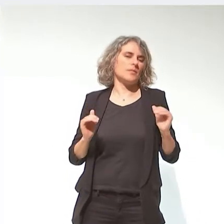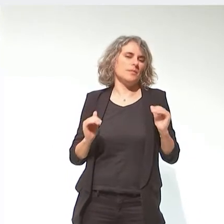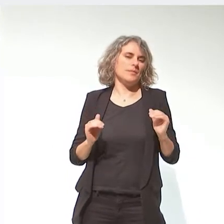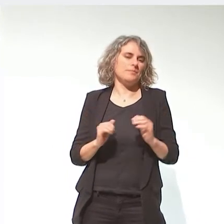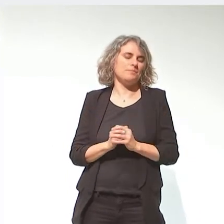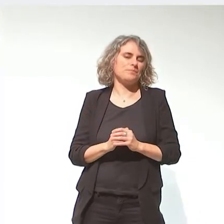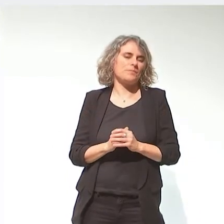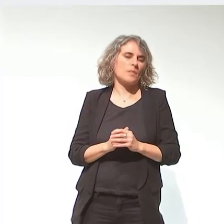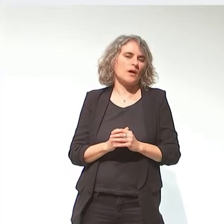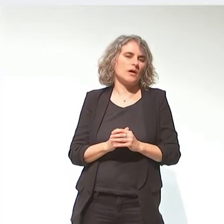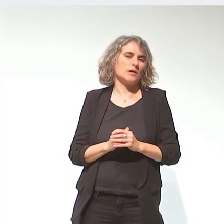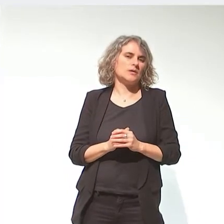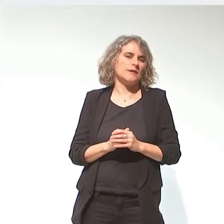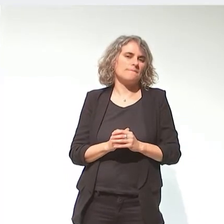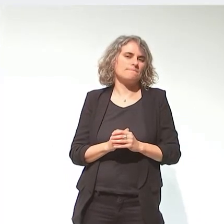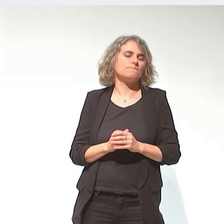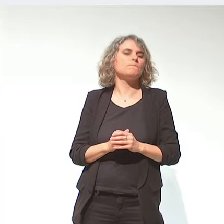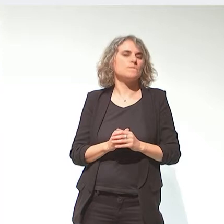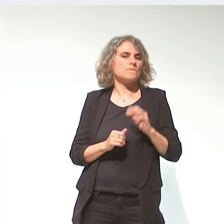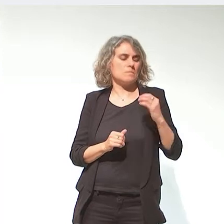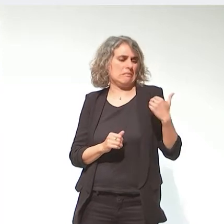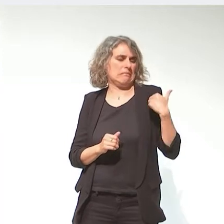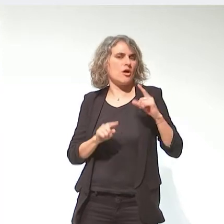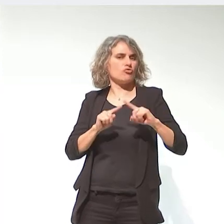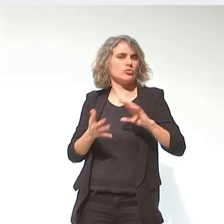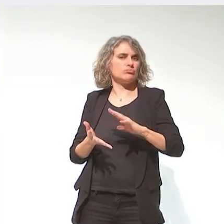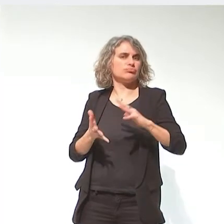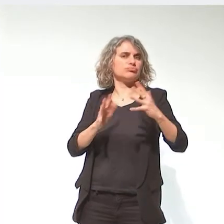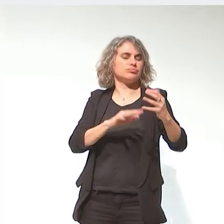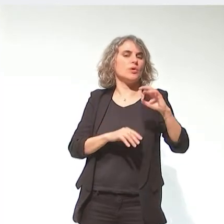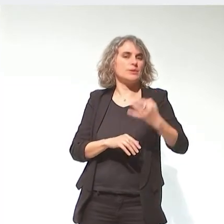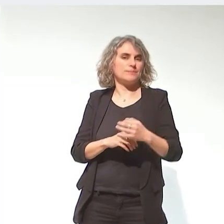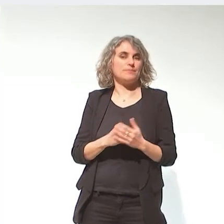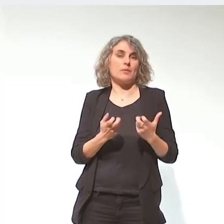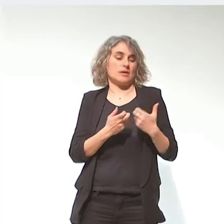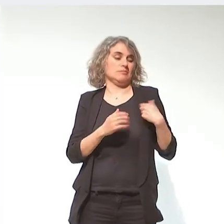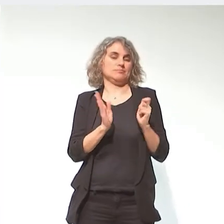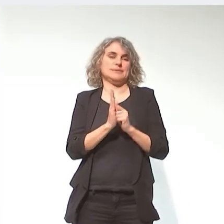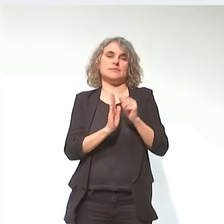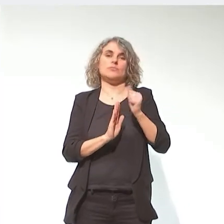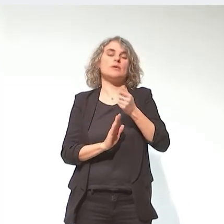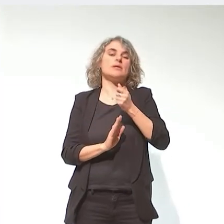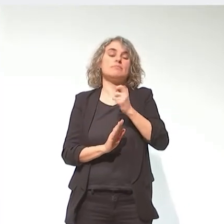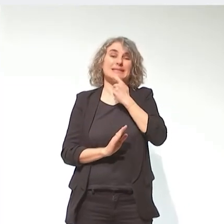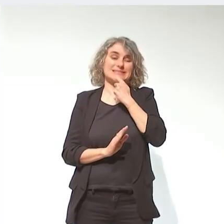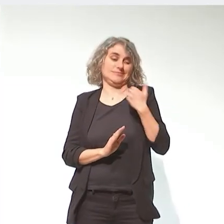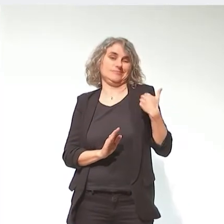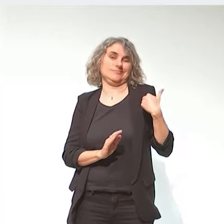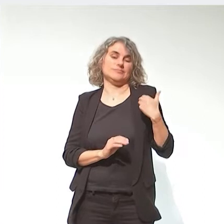of recent developments. For instance, we have since 1st of March introduced the